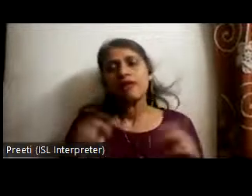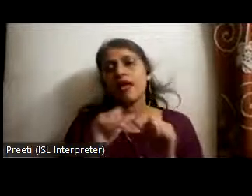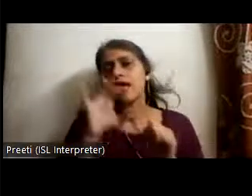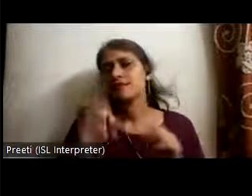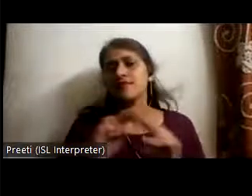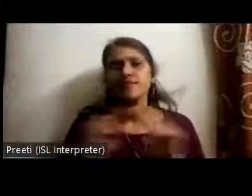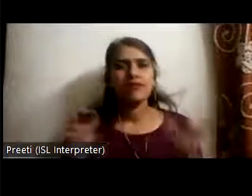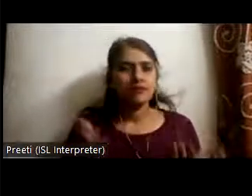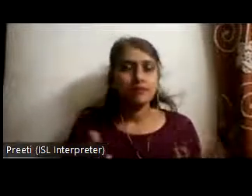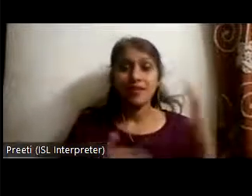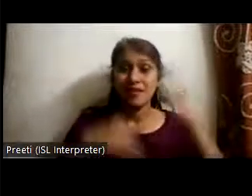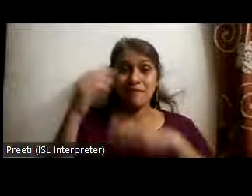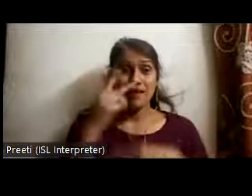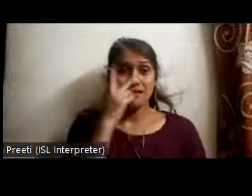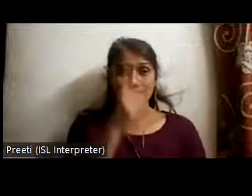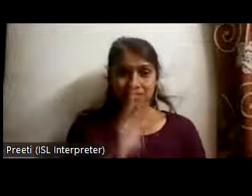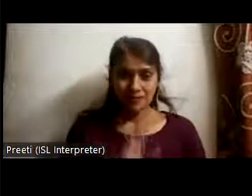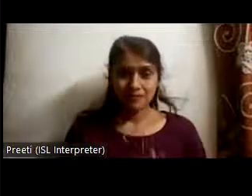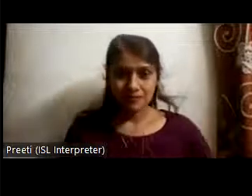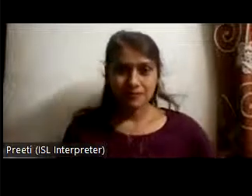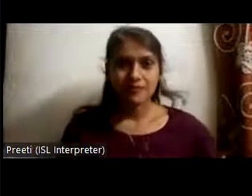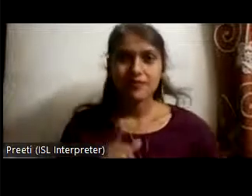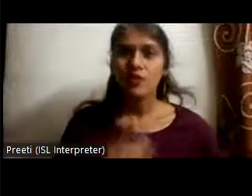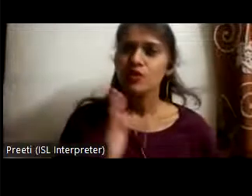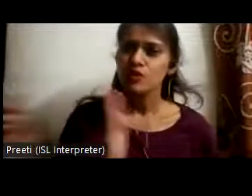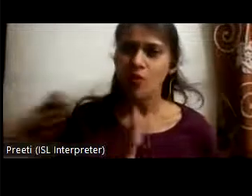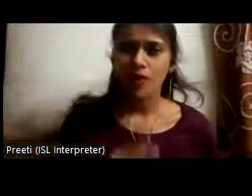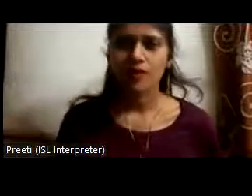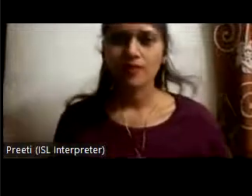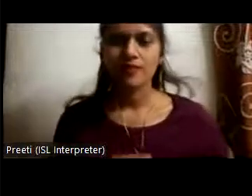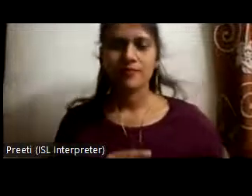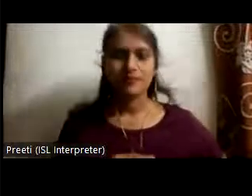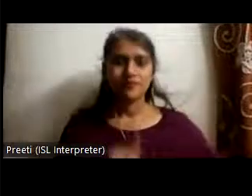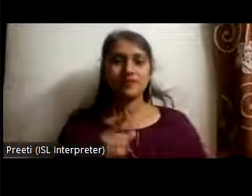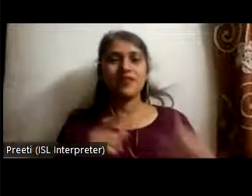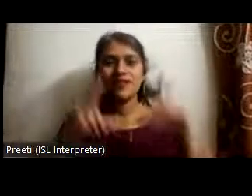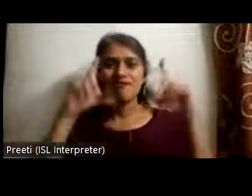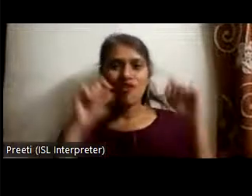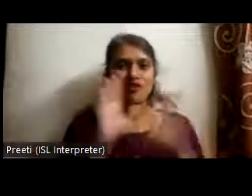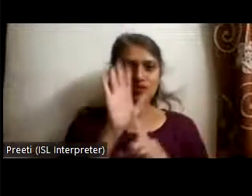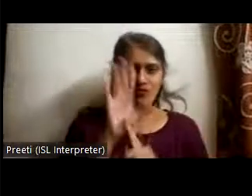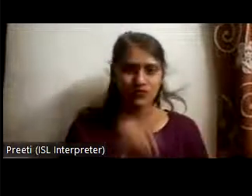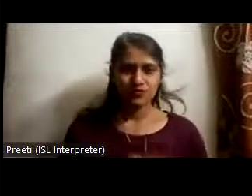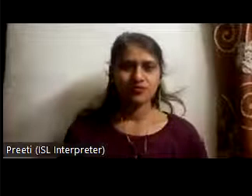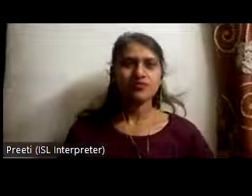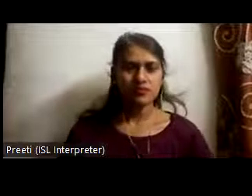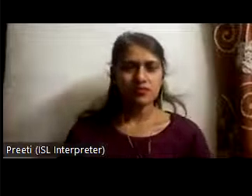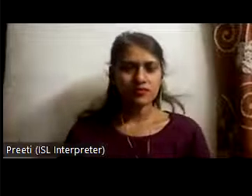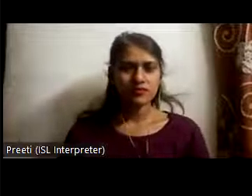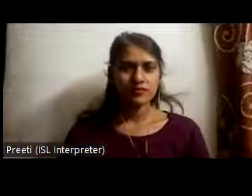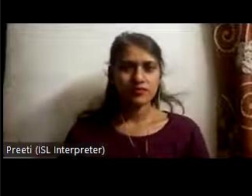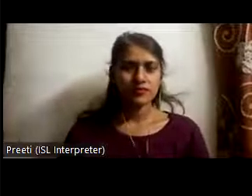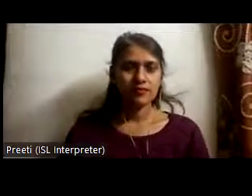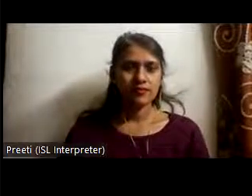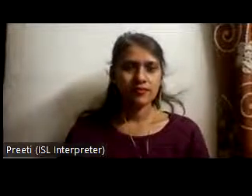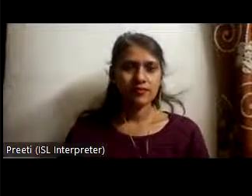Here is a building you'll see, and there's a small picture given in an inset, which shows the larger picture in